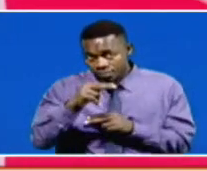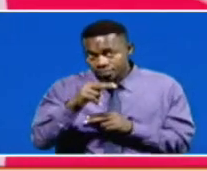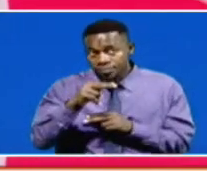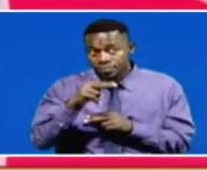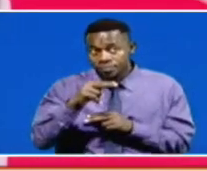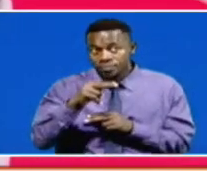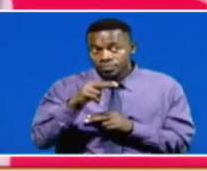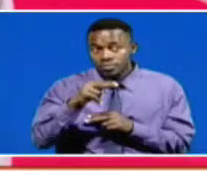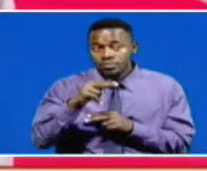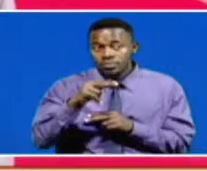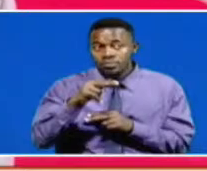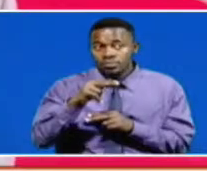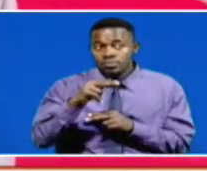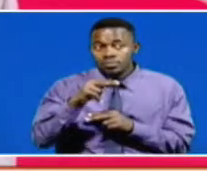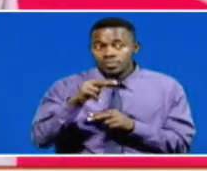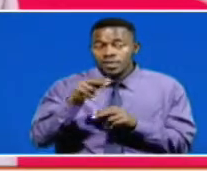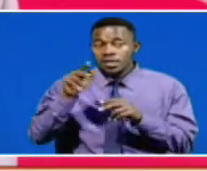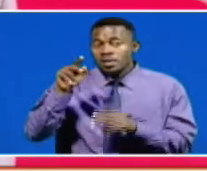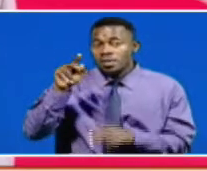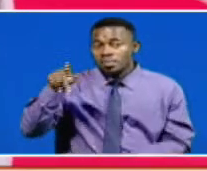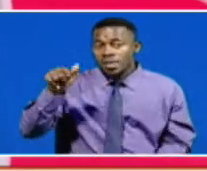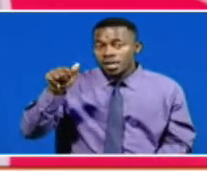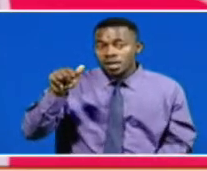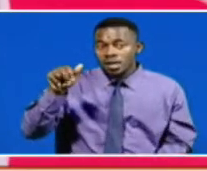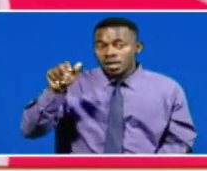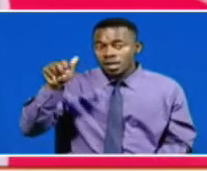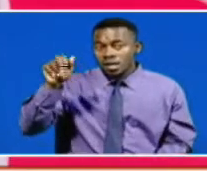the people who selected Kabianga were